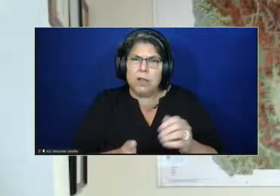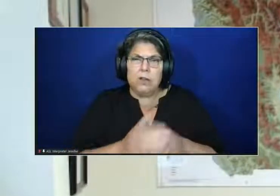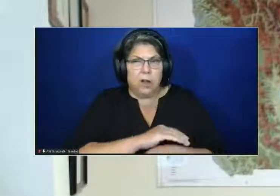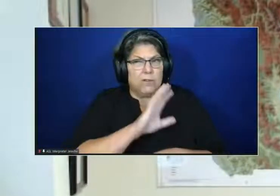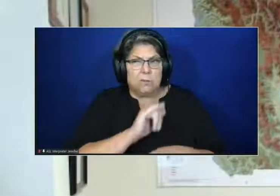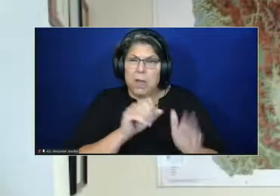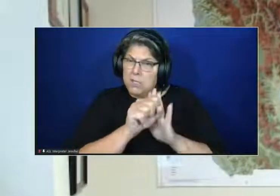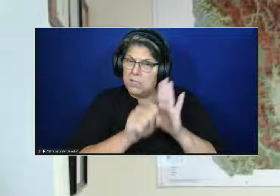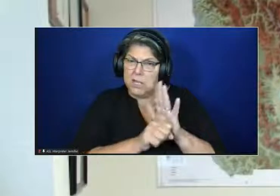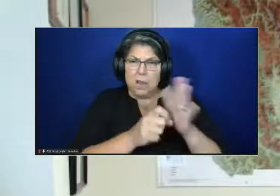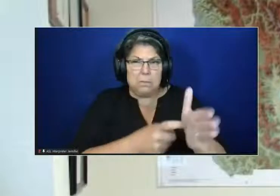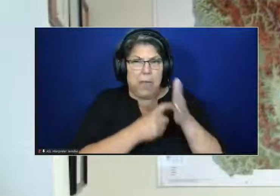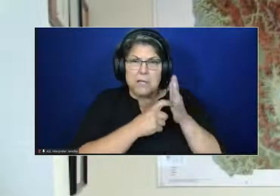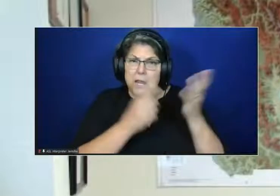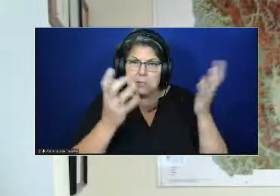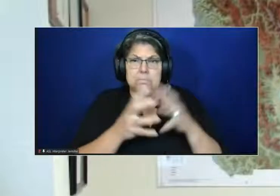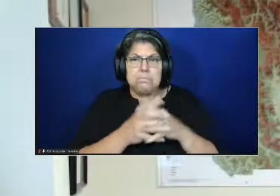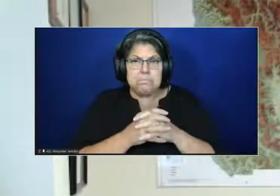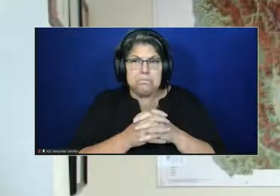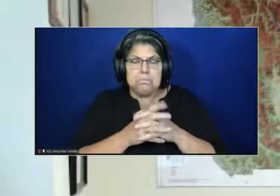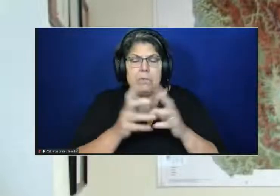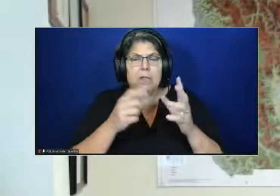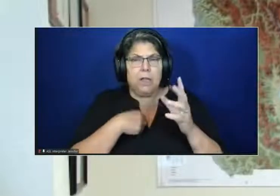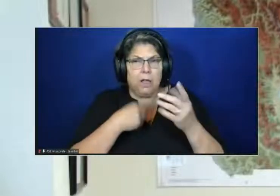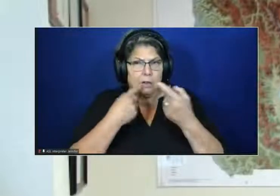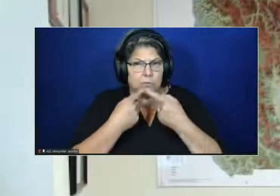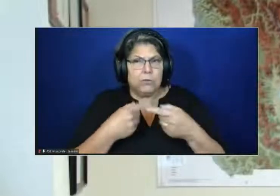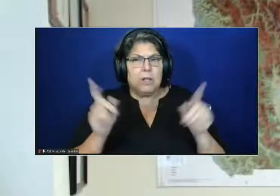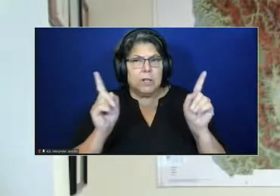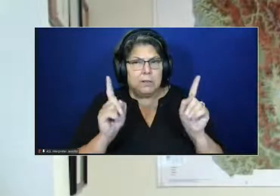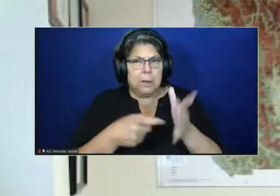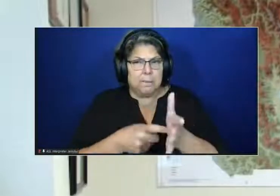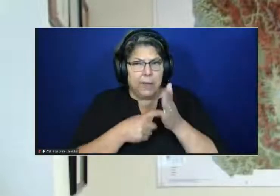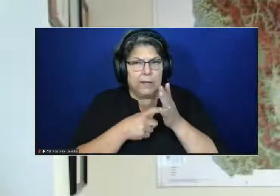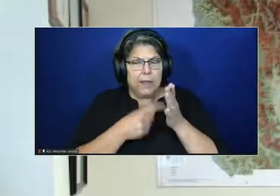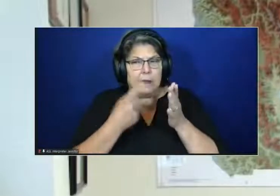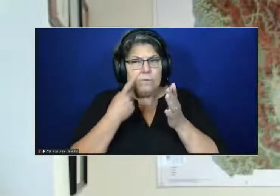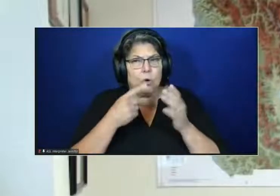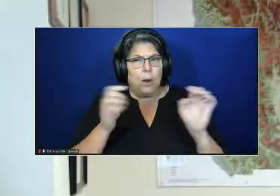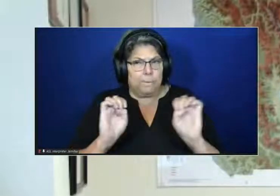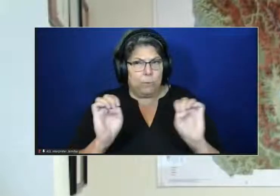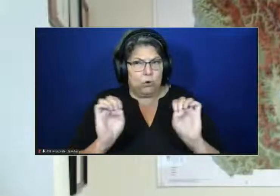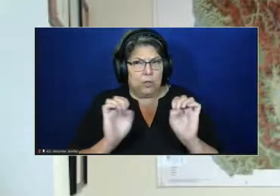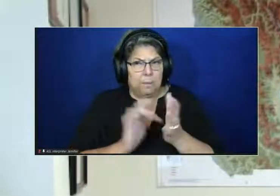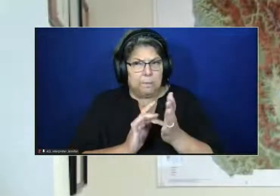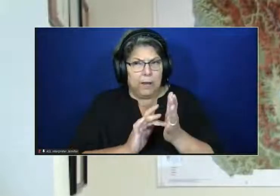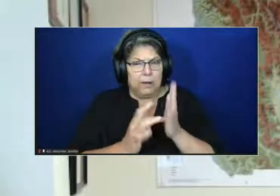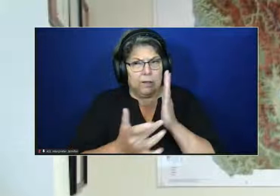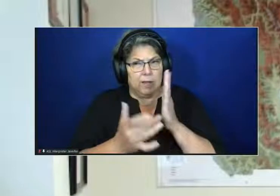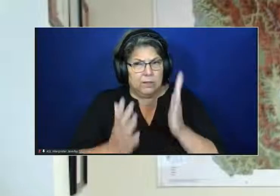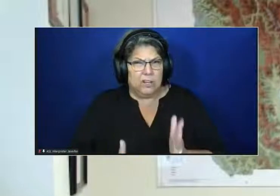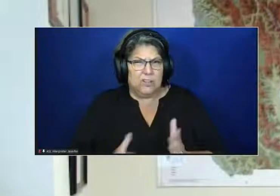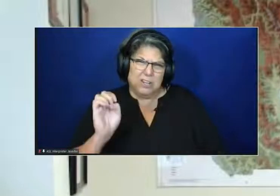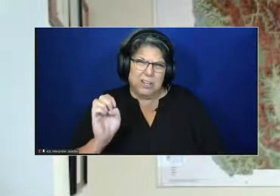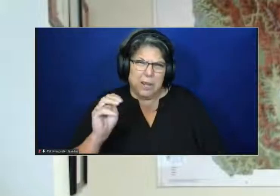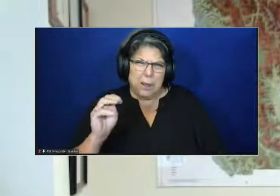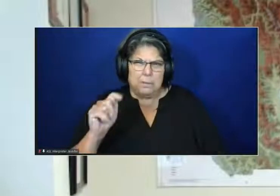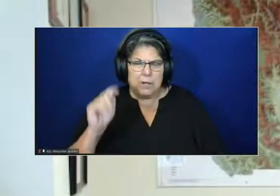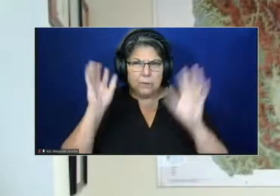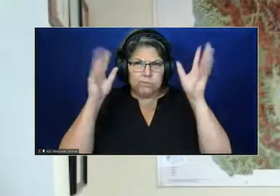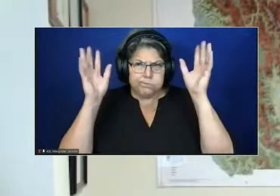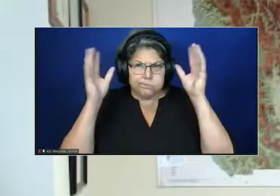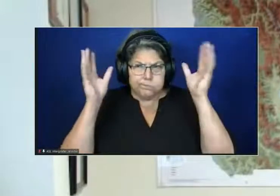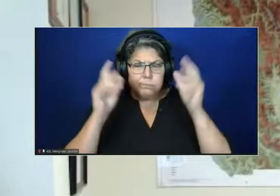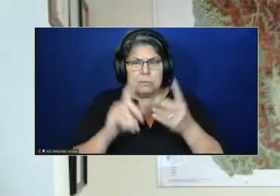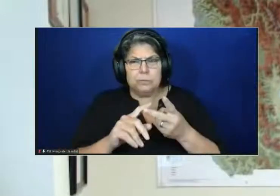mandates. I released a mandate for emergency medical technicians, EMTs,